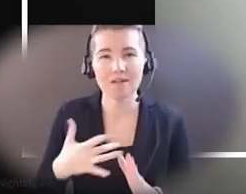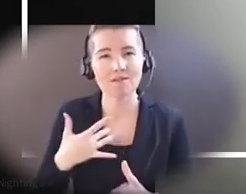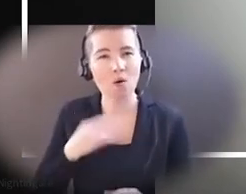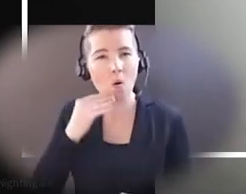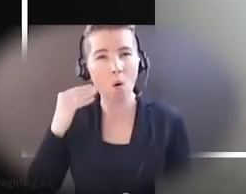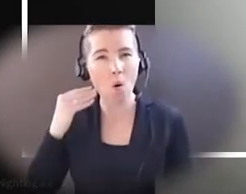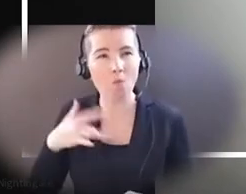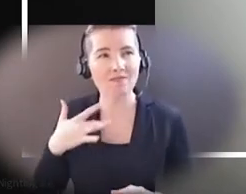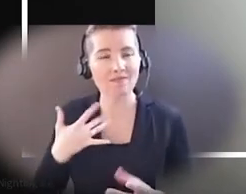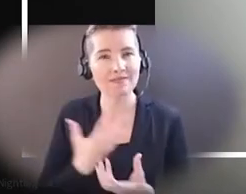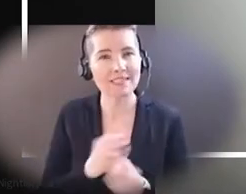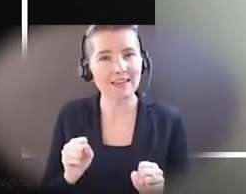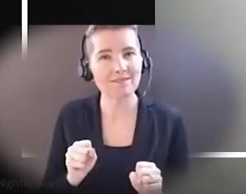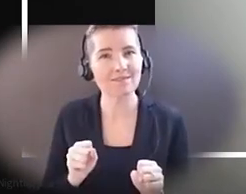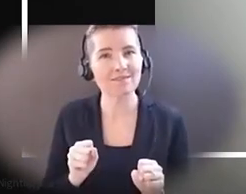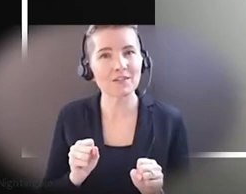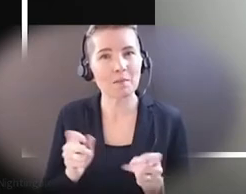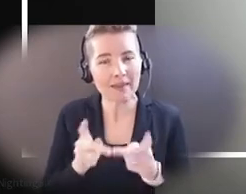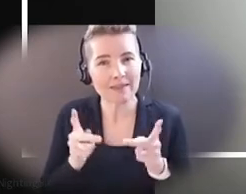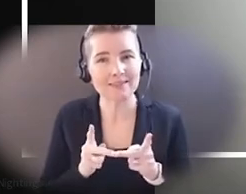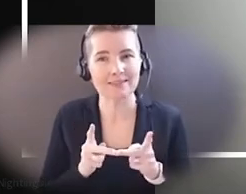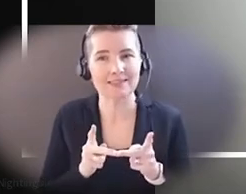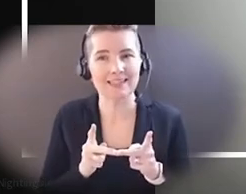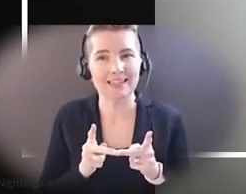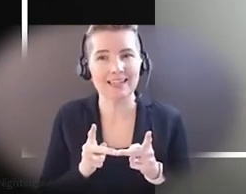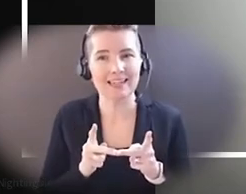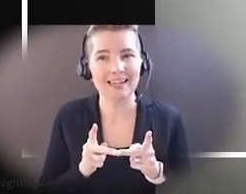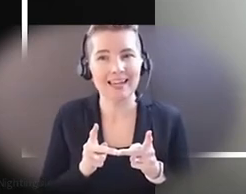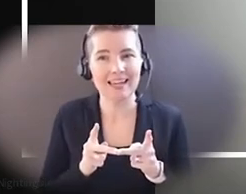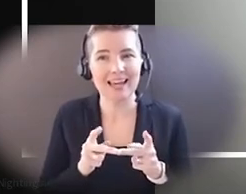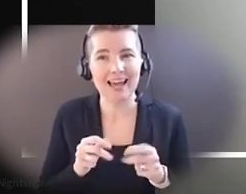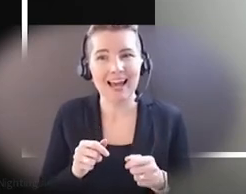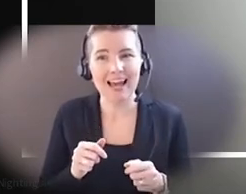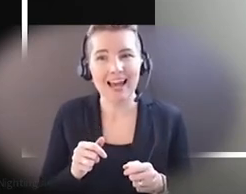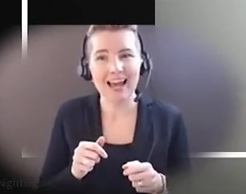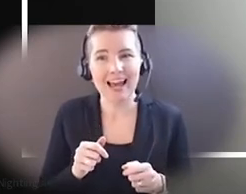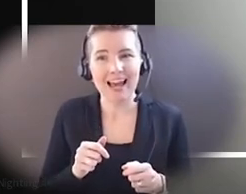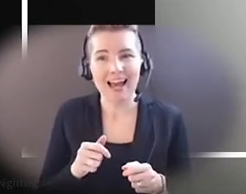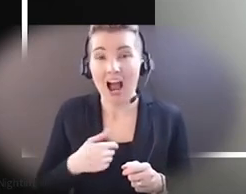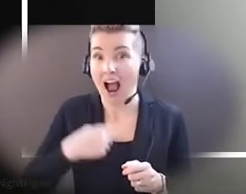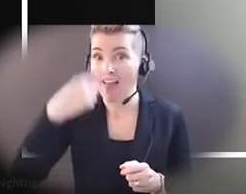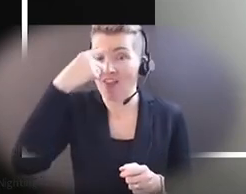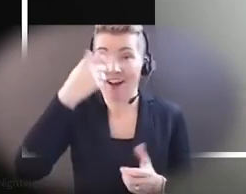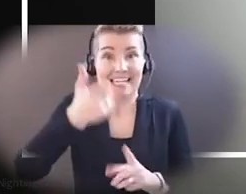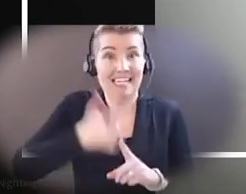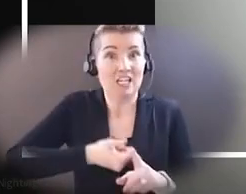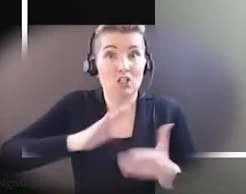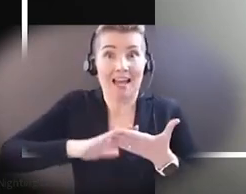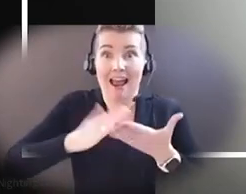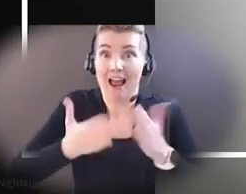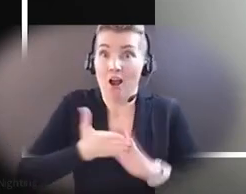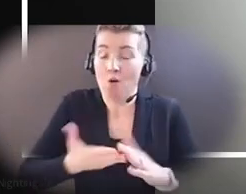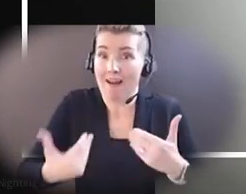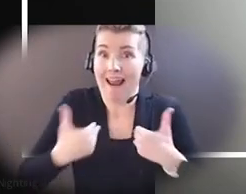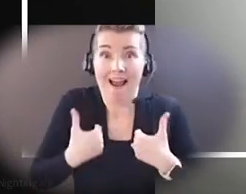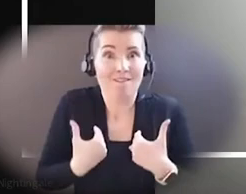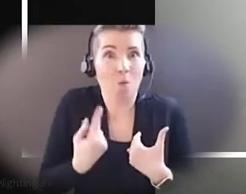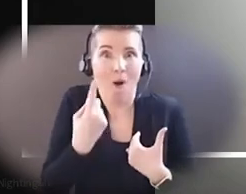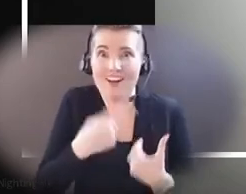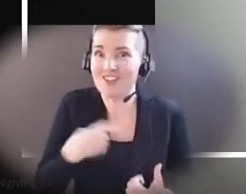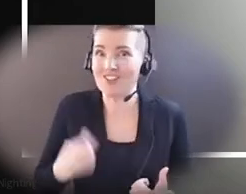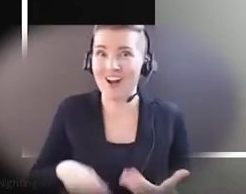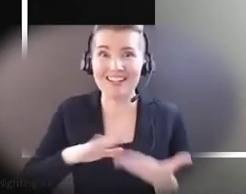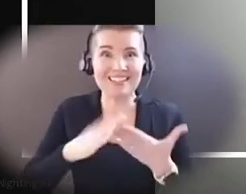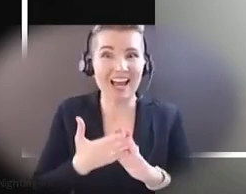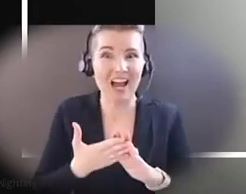just crazy how I've always thought they were eternal part of the fabric of every town, essentially. But now with this